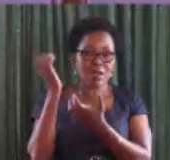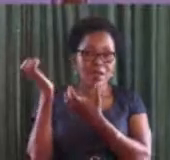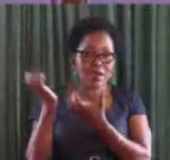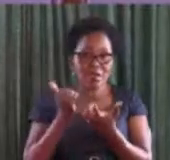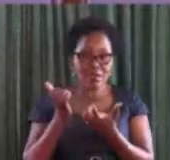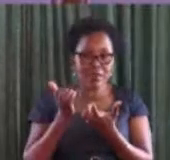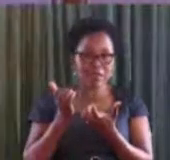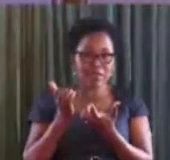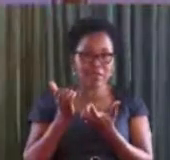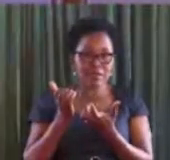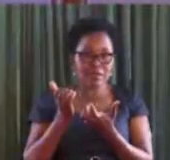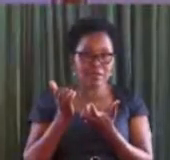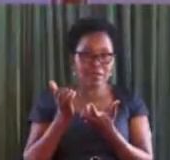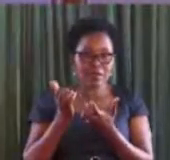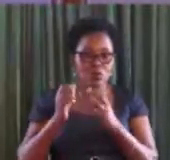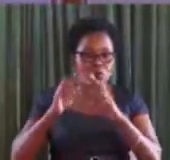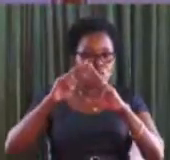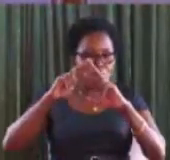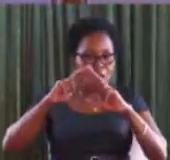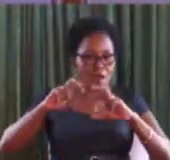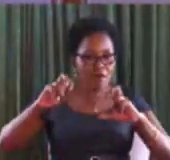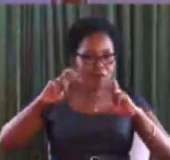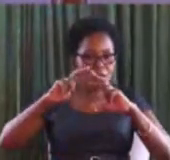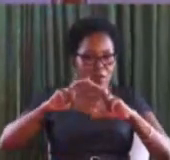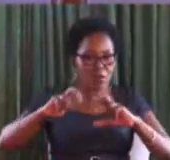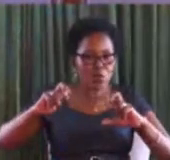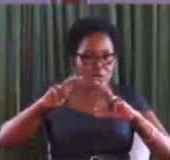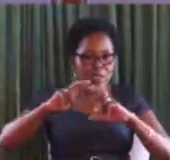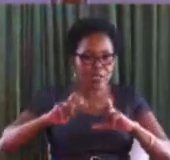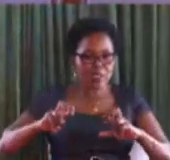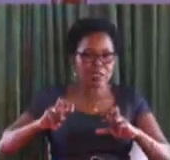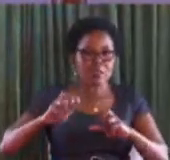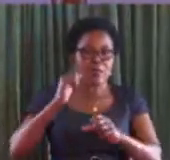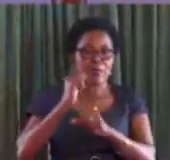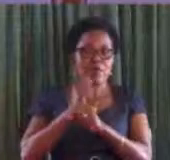to introspect, to reevaluate its performance